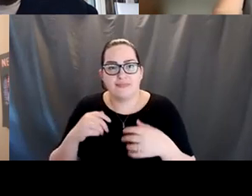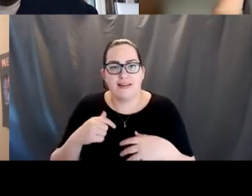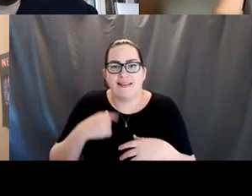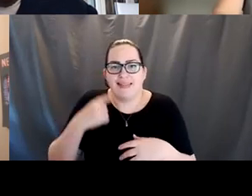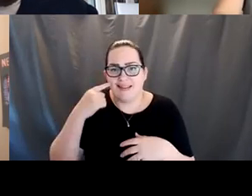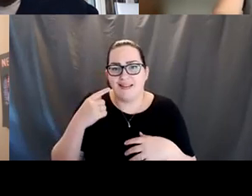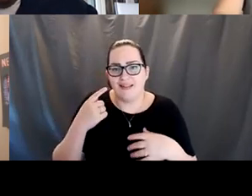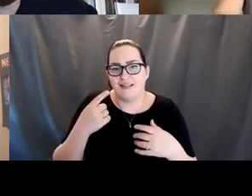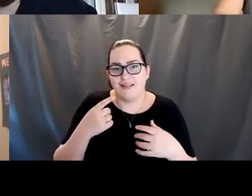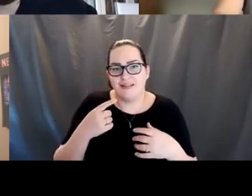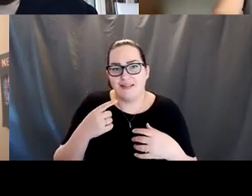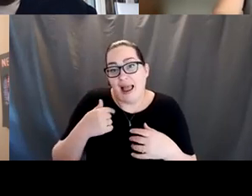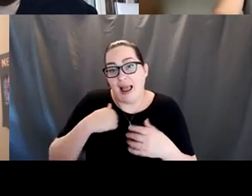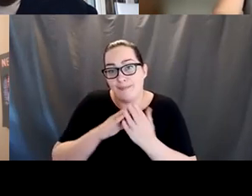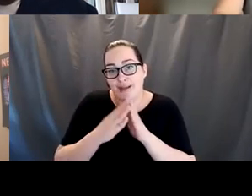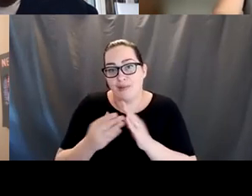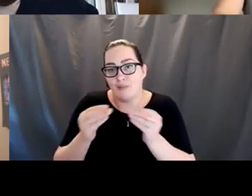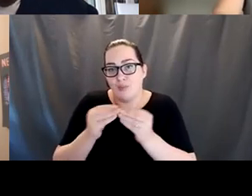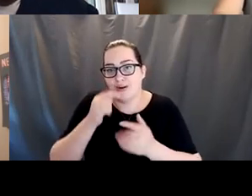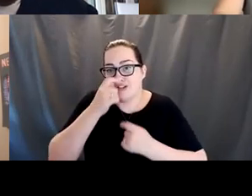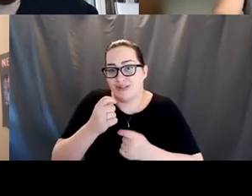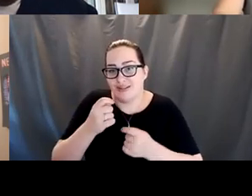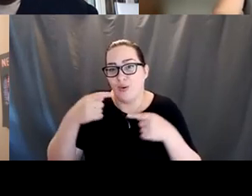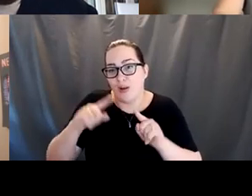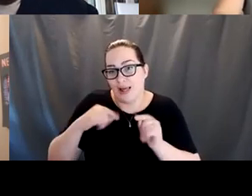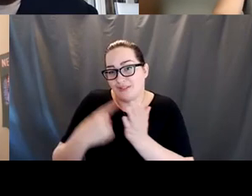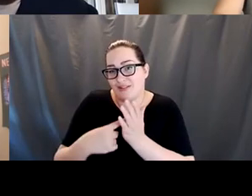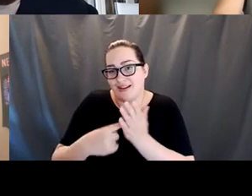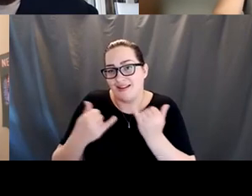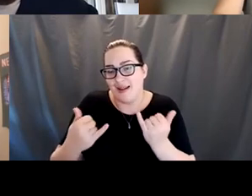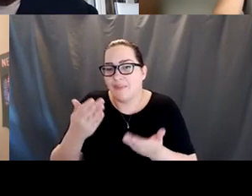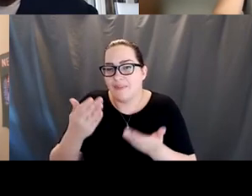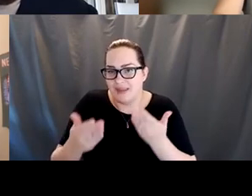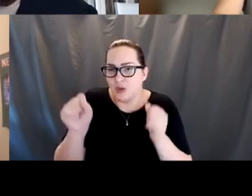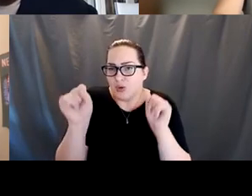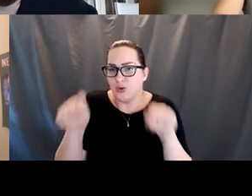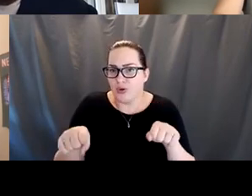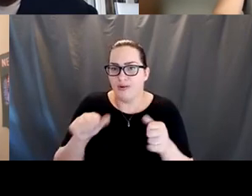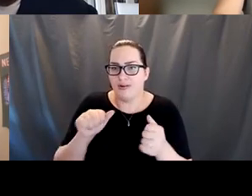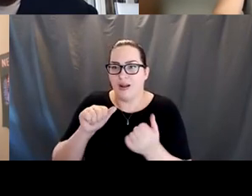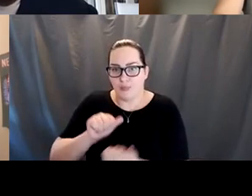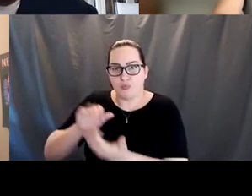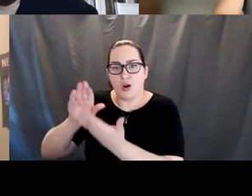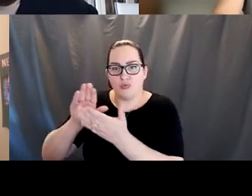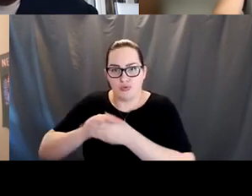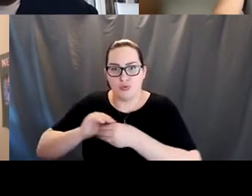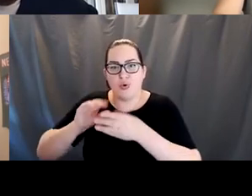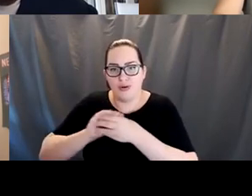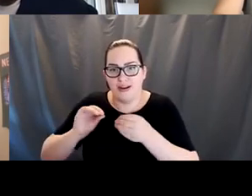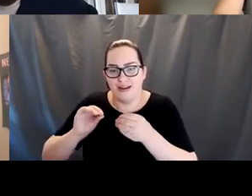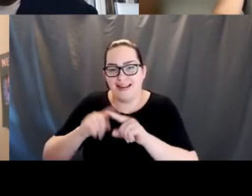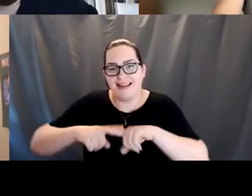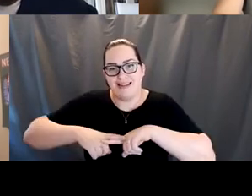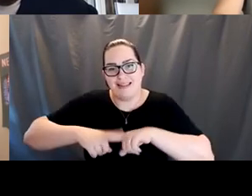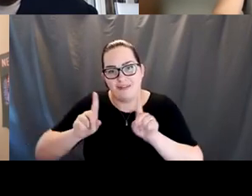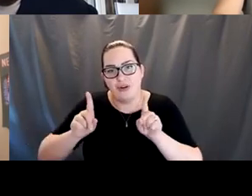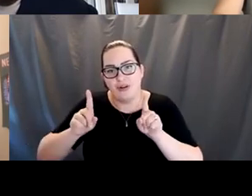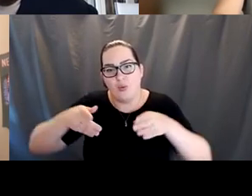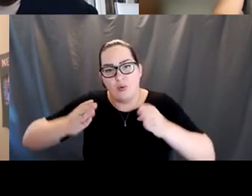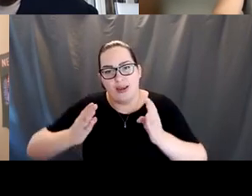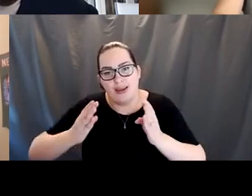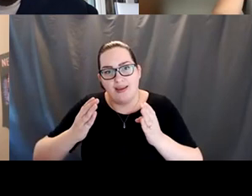ethical considerations, like everything I was just talking about. Yeah, it's interesting. I think about this a lot on another side in